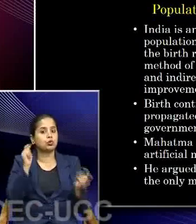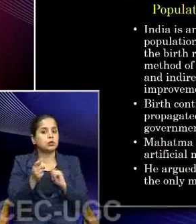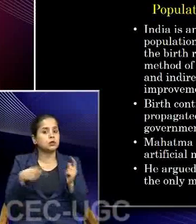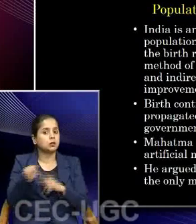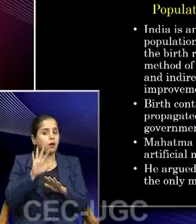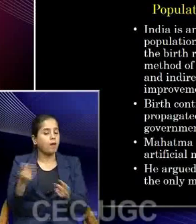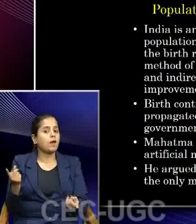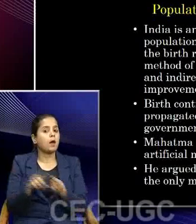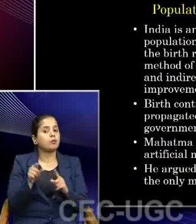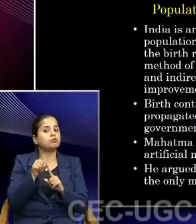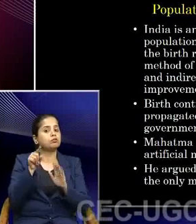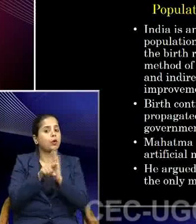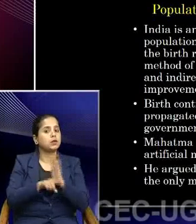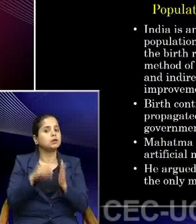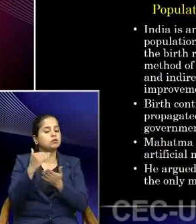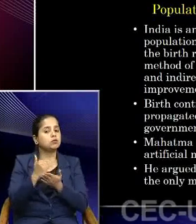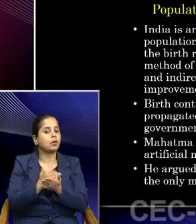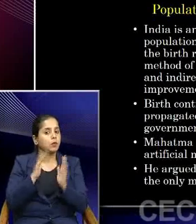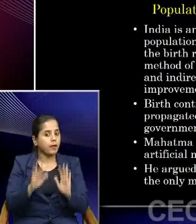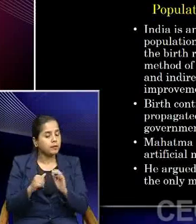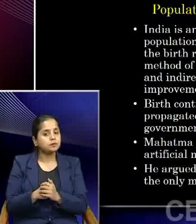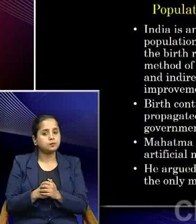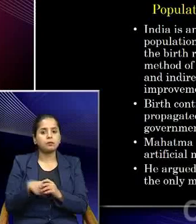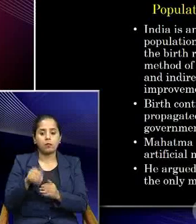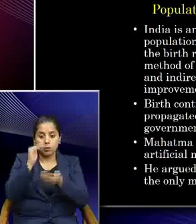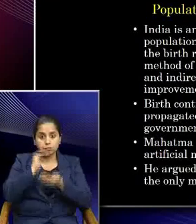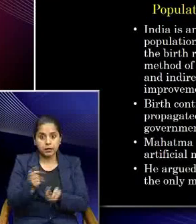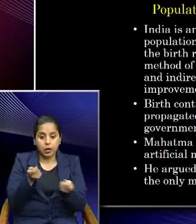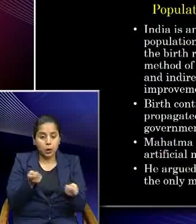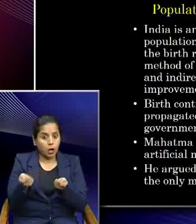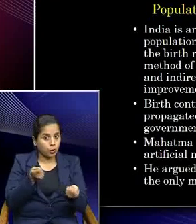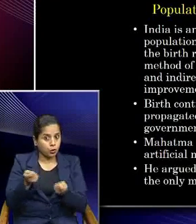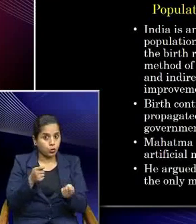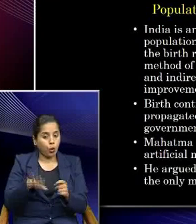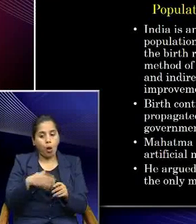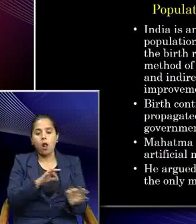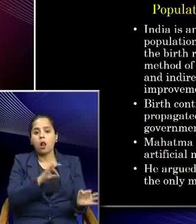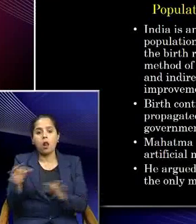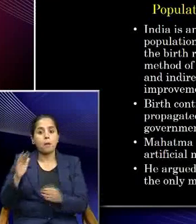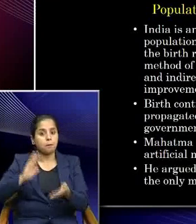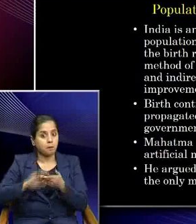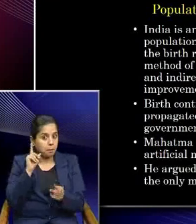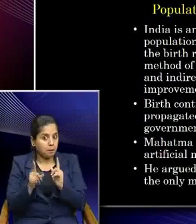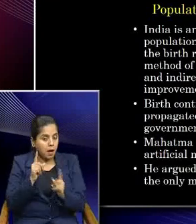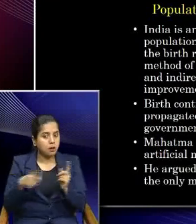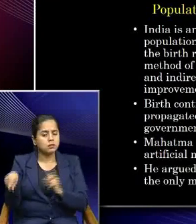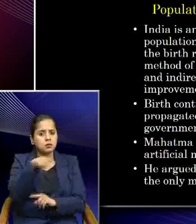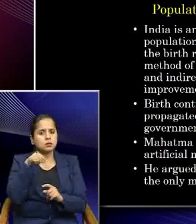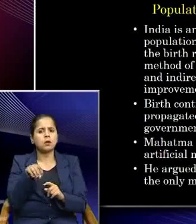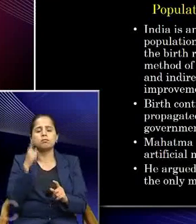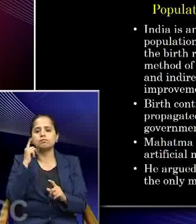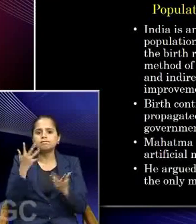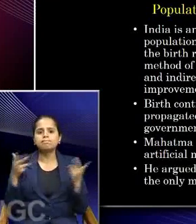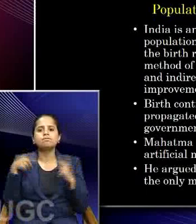happened in these policy programs. Birth control and delaying marriage were propagated